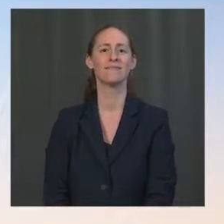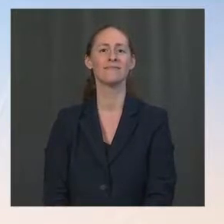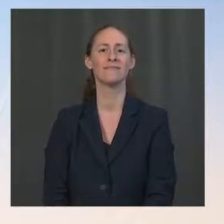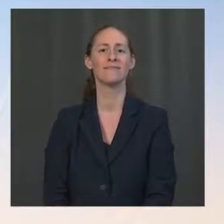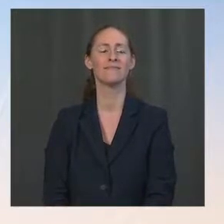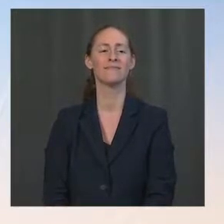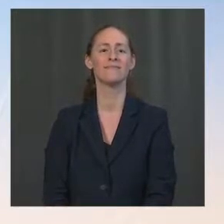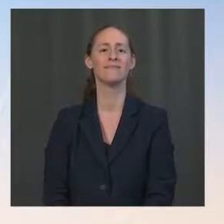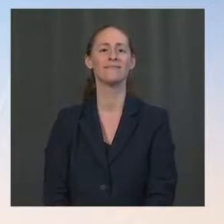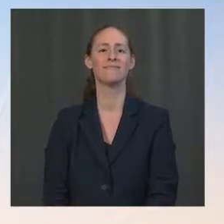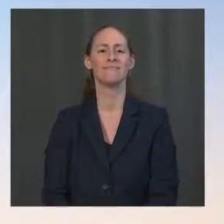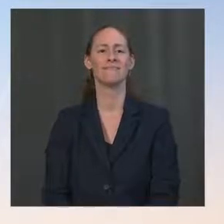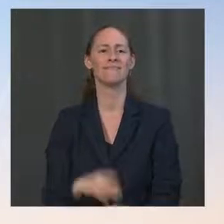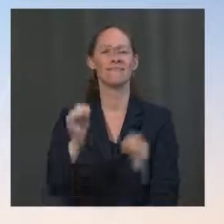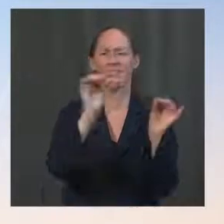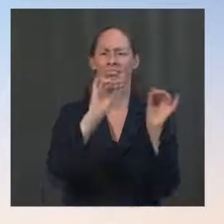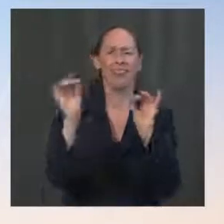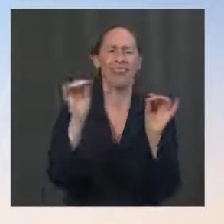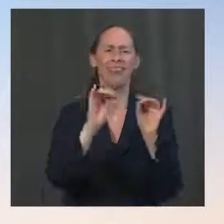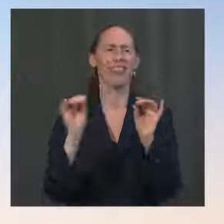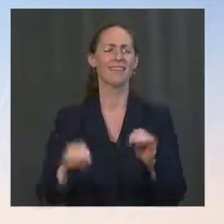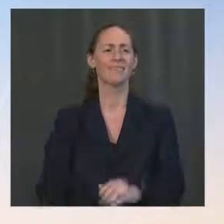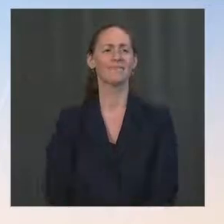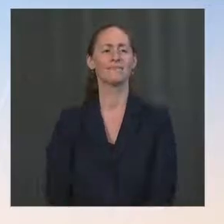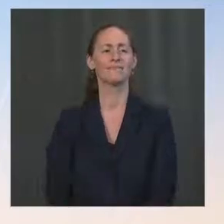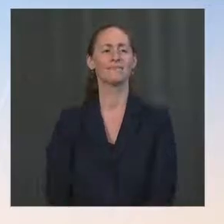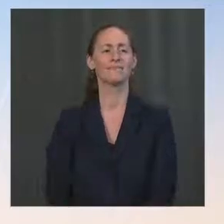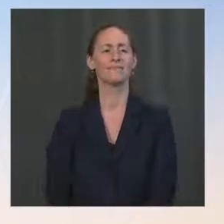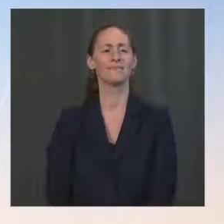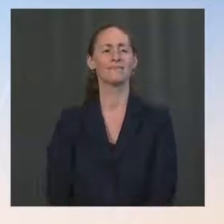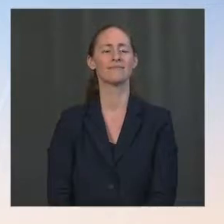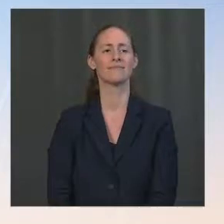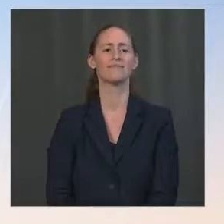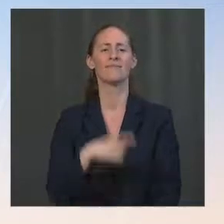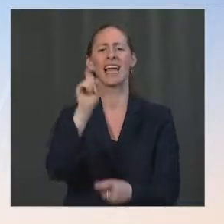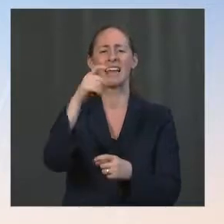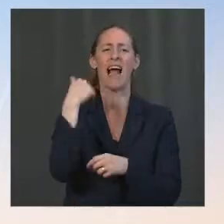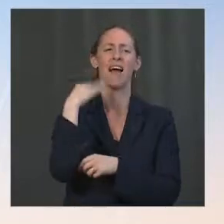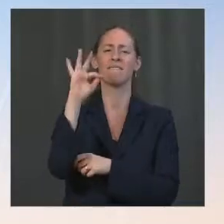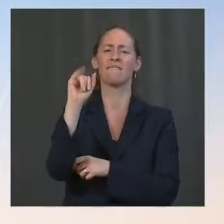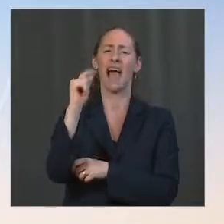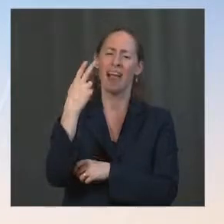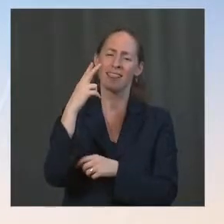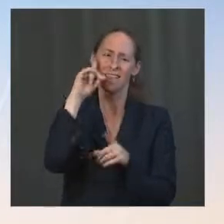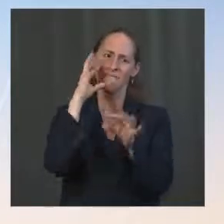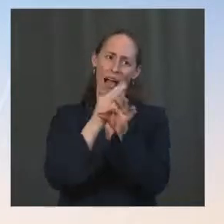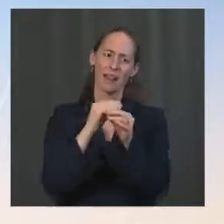I think you should have faith on the capabilities of our military and our national security team. Thank you, everyone.